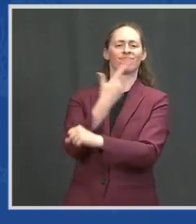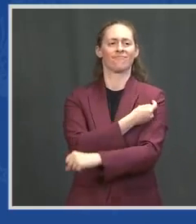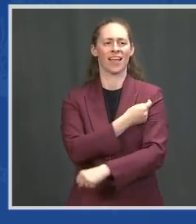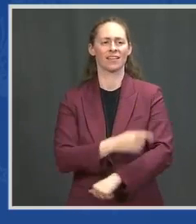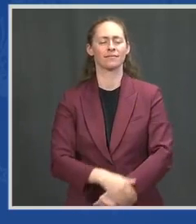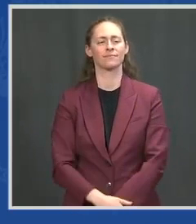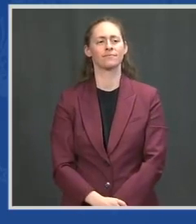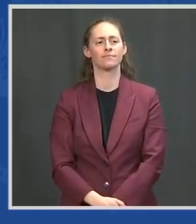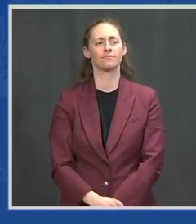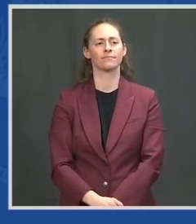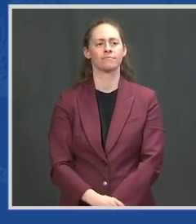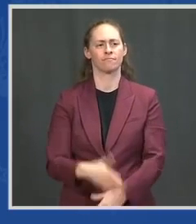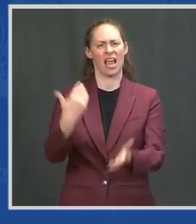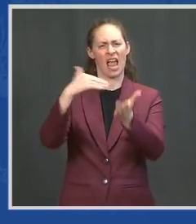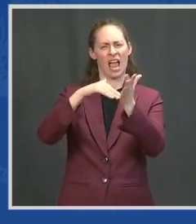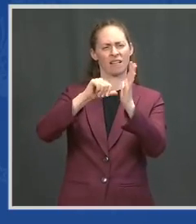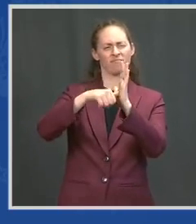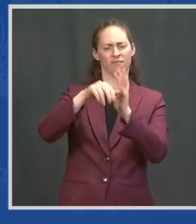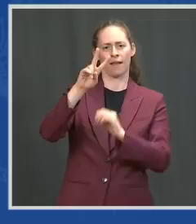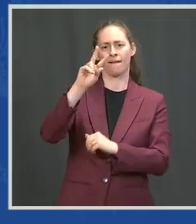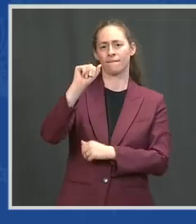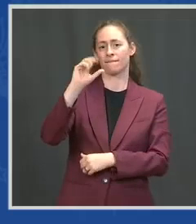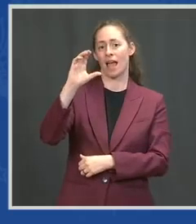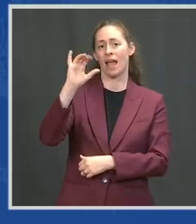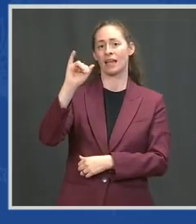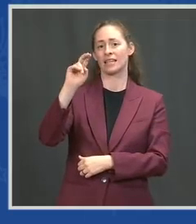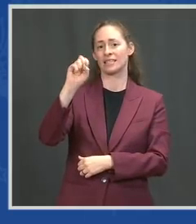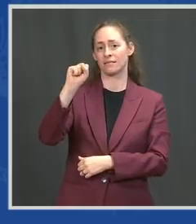vaccines.gov, vaccines.gov, or text